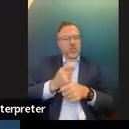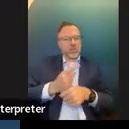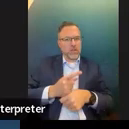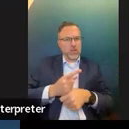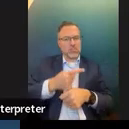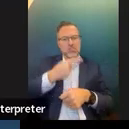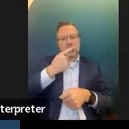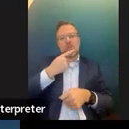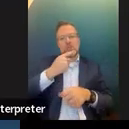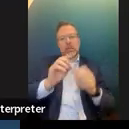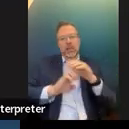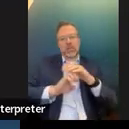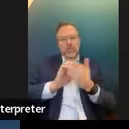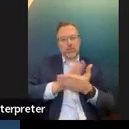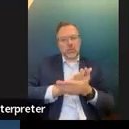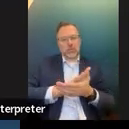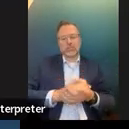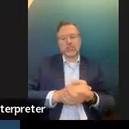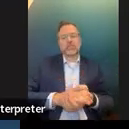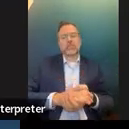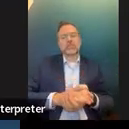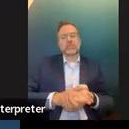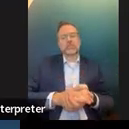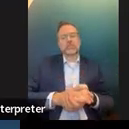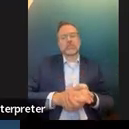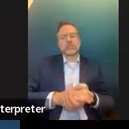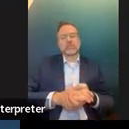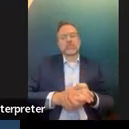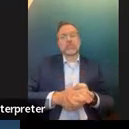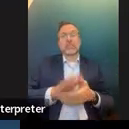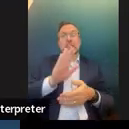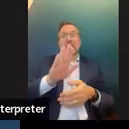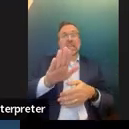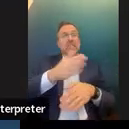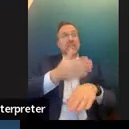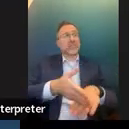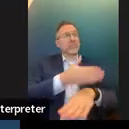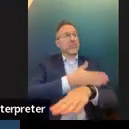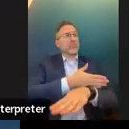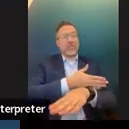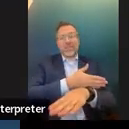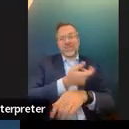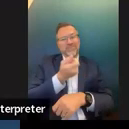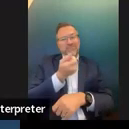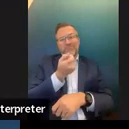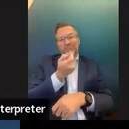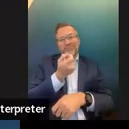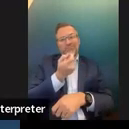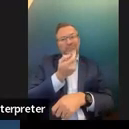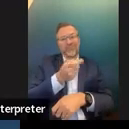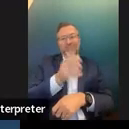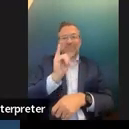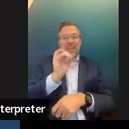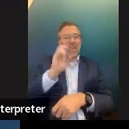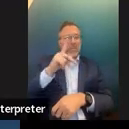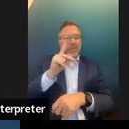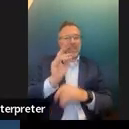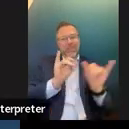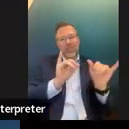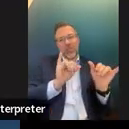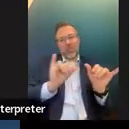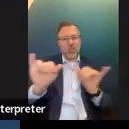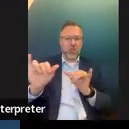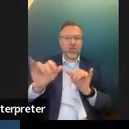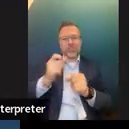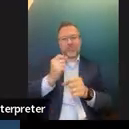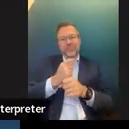school, and he just wasn't making any progress, and his IEP just looked the same every year.